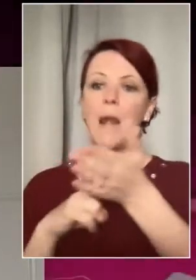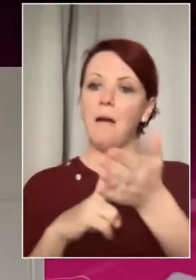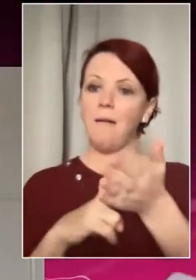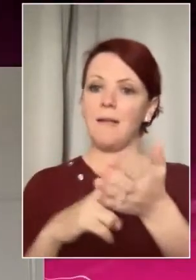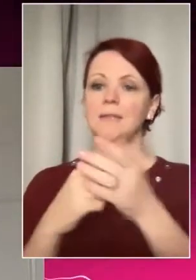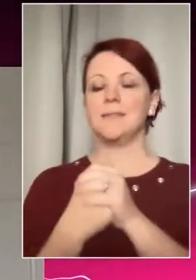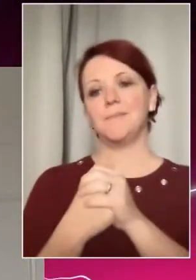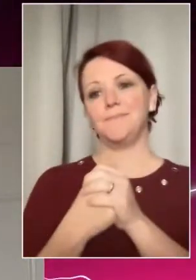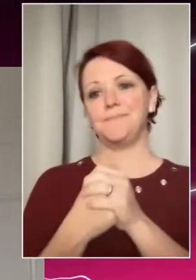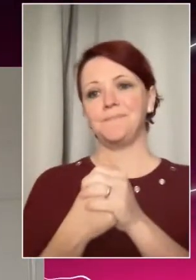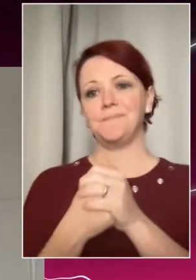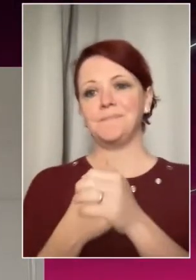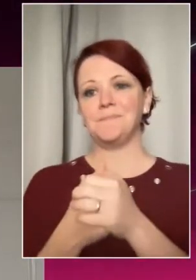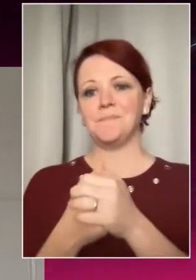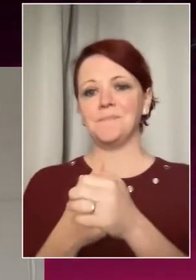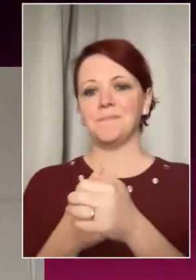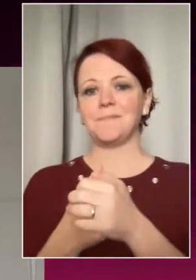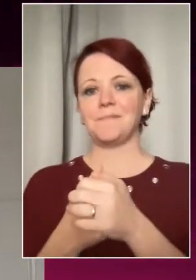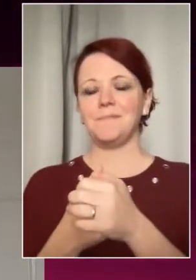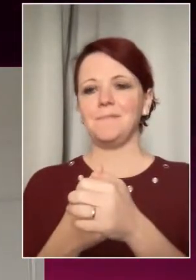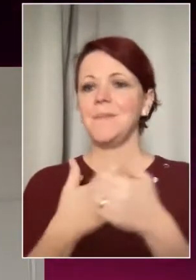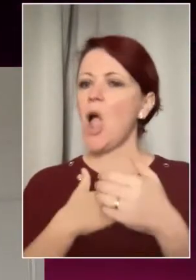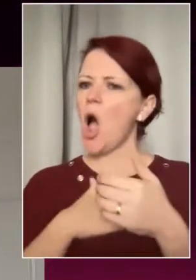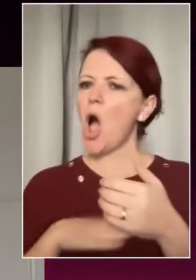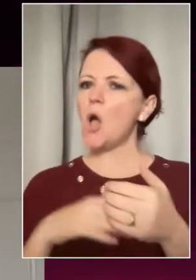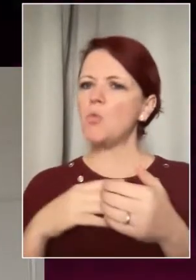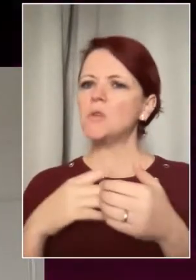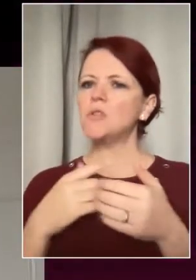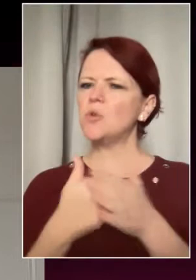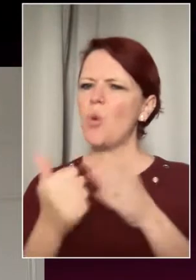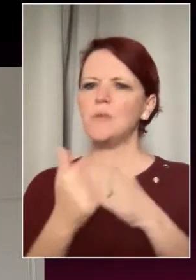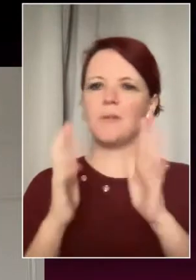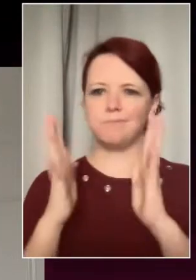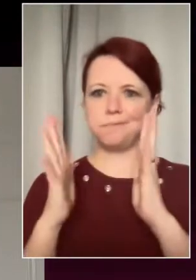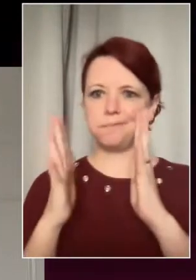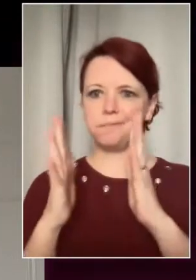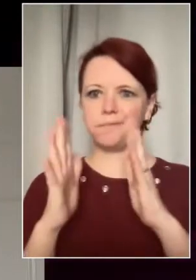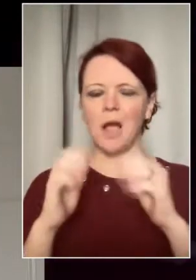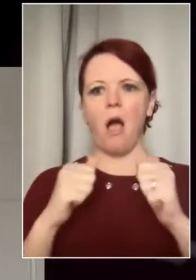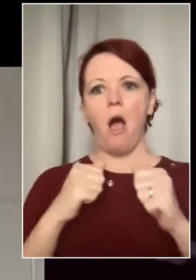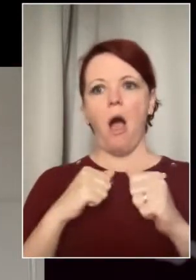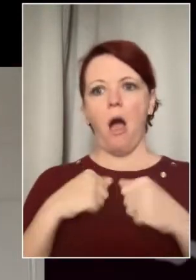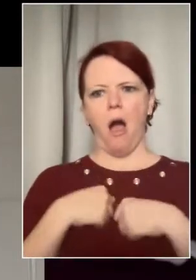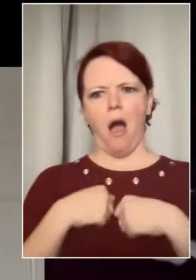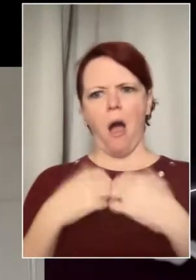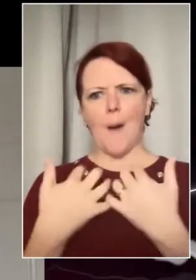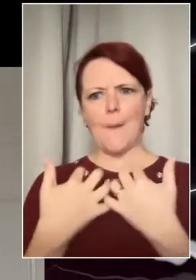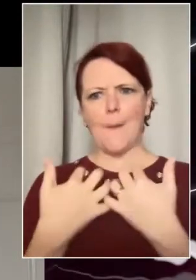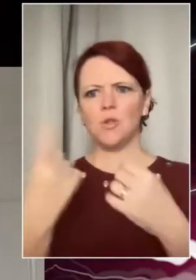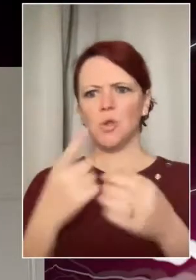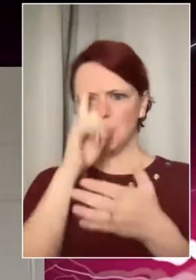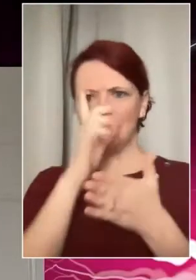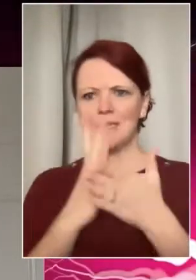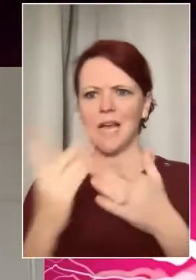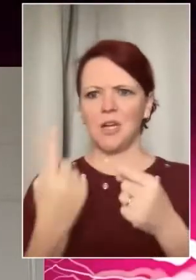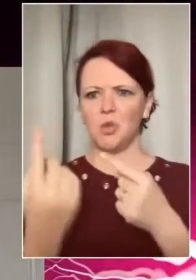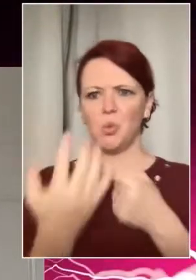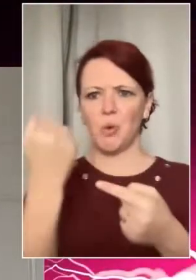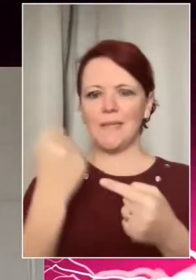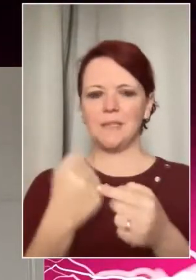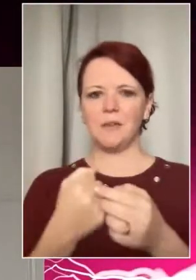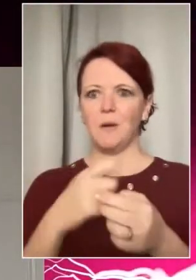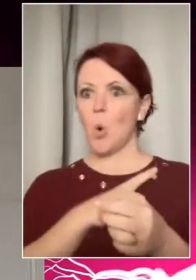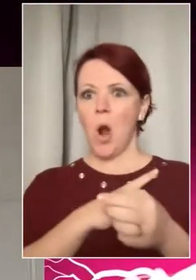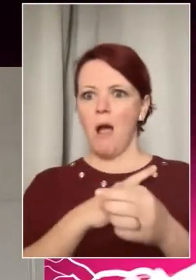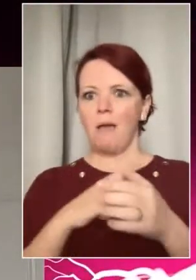and champions. I want to applaud also our judging panels. It's a really difficult job to select the winners because the